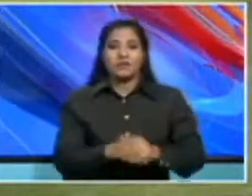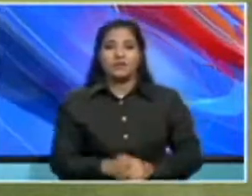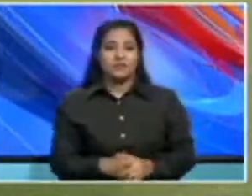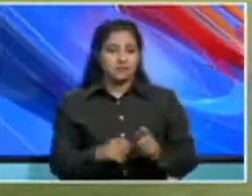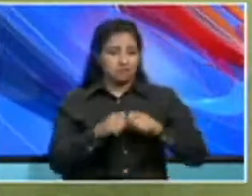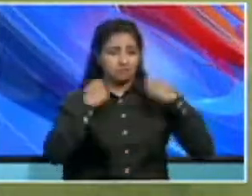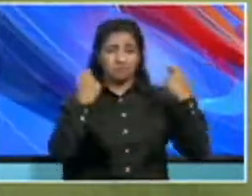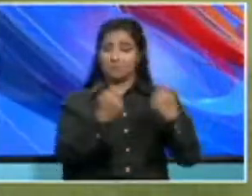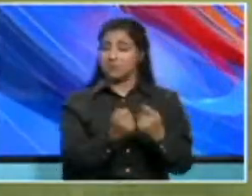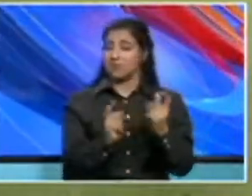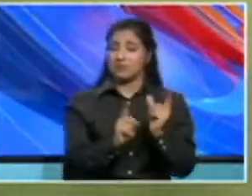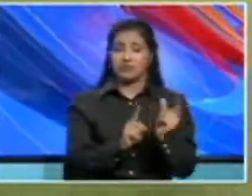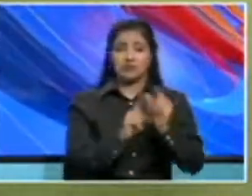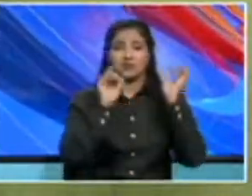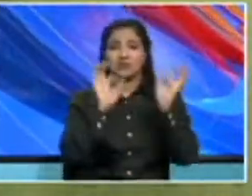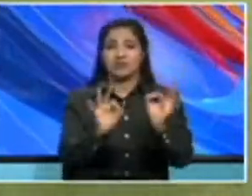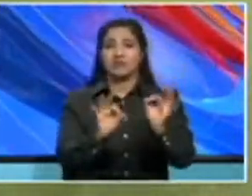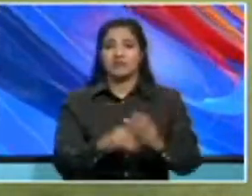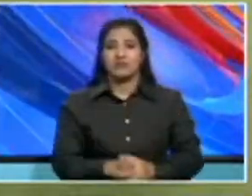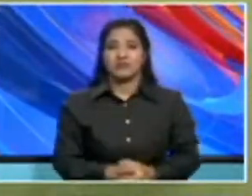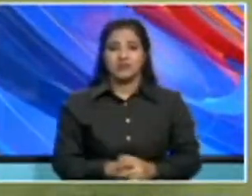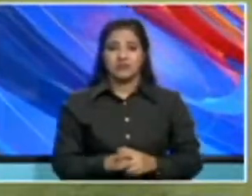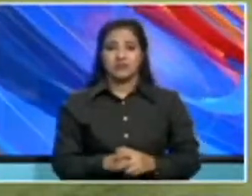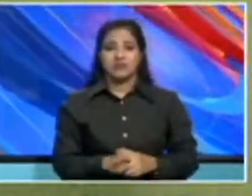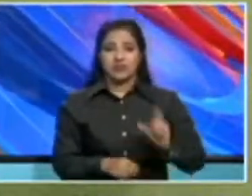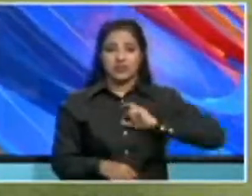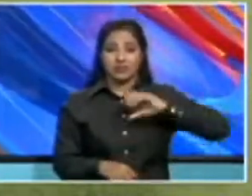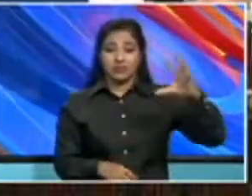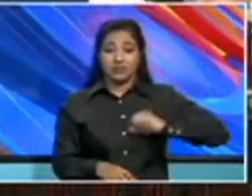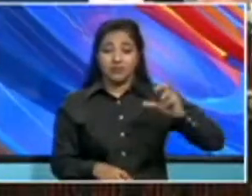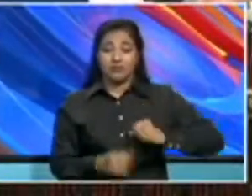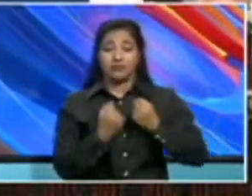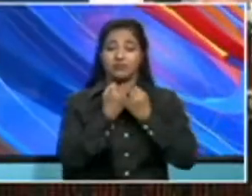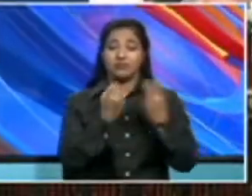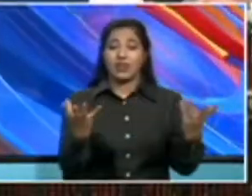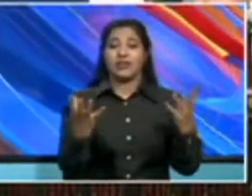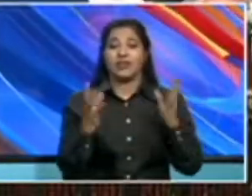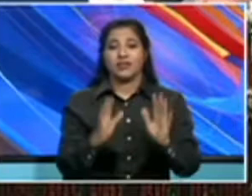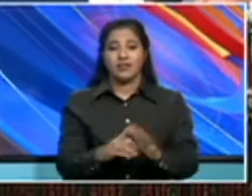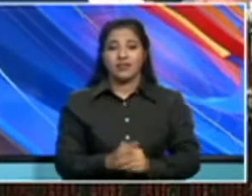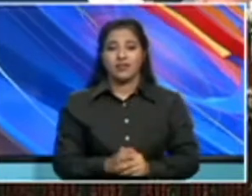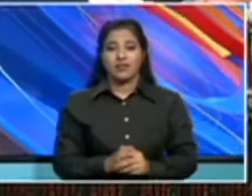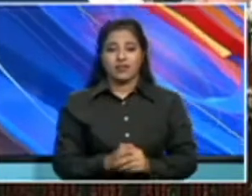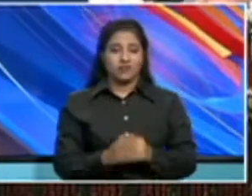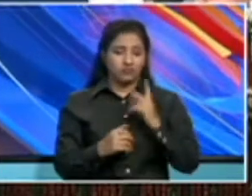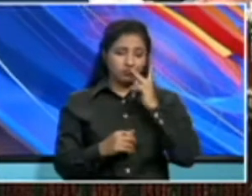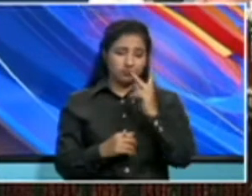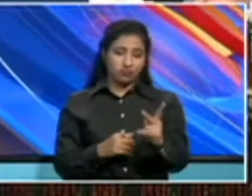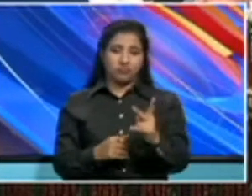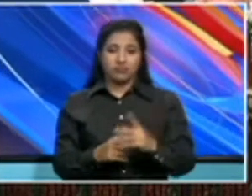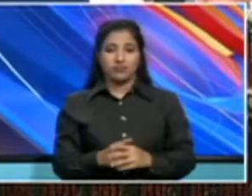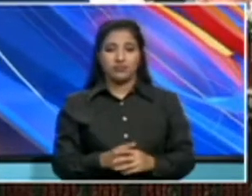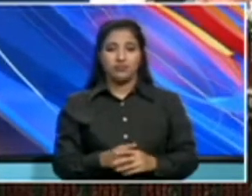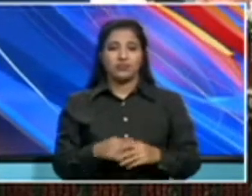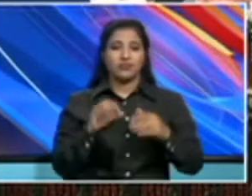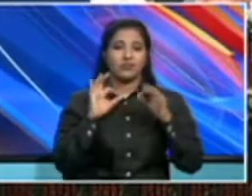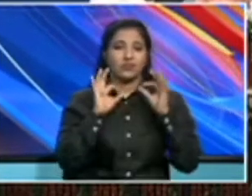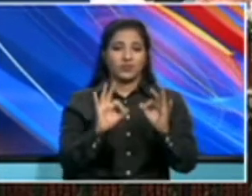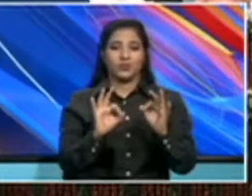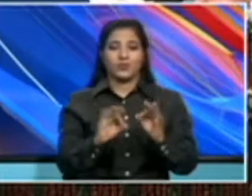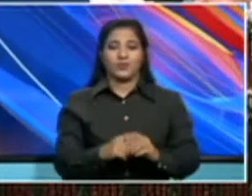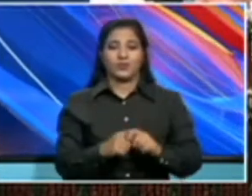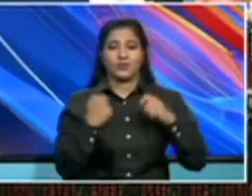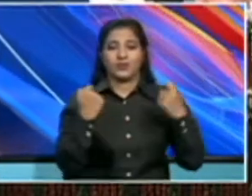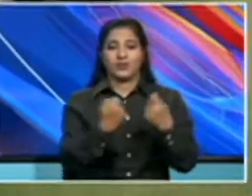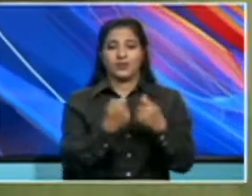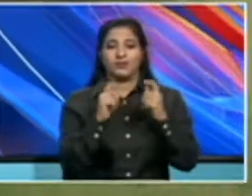team event, picking up a clutch of medals there. So lots of hopes there from West Bengal contingent as well.